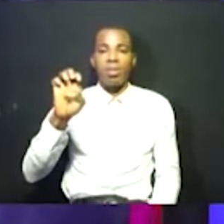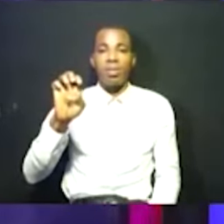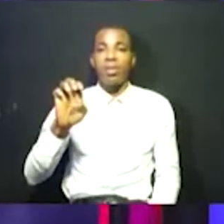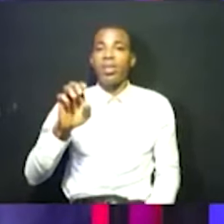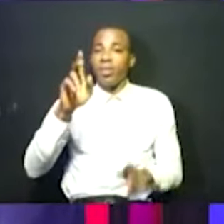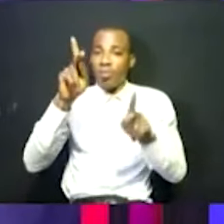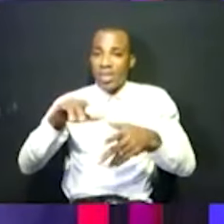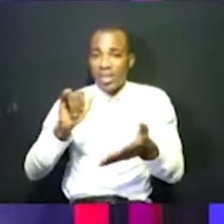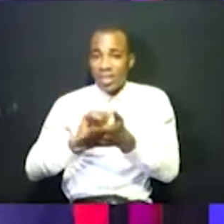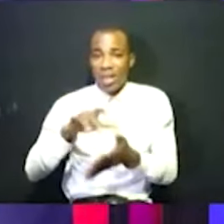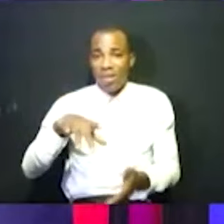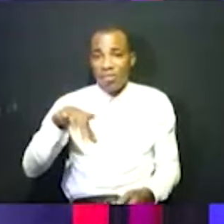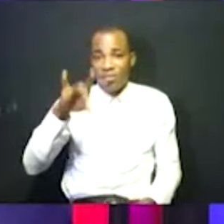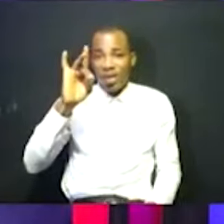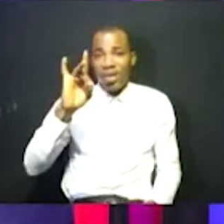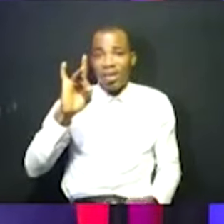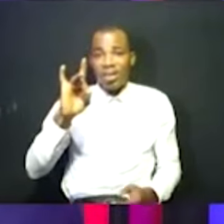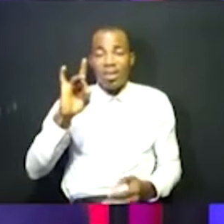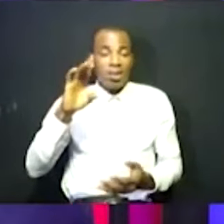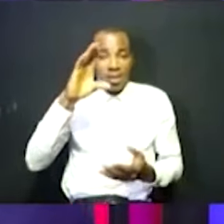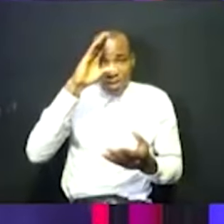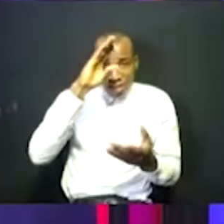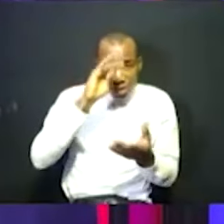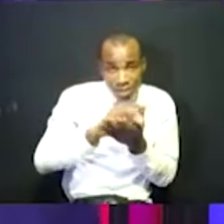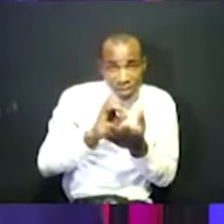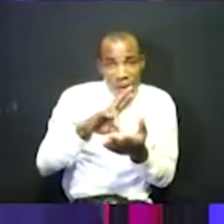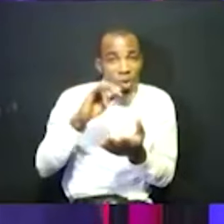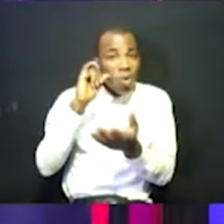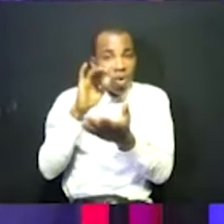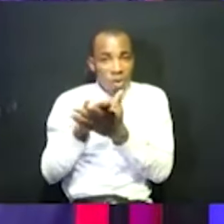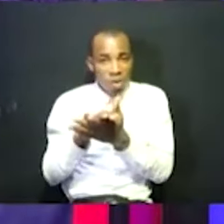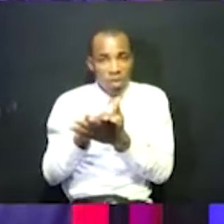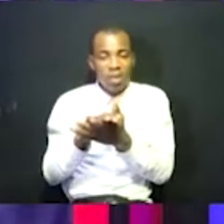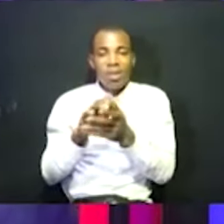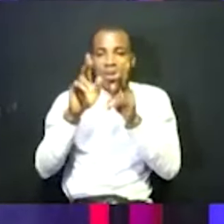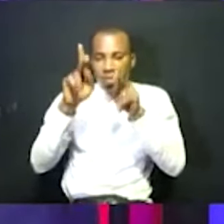and receives favor from the Lord.